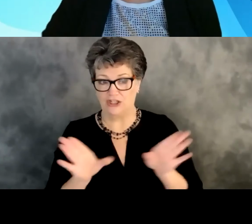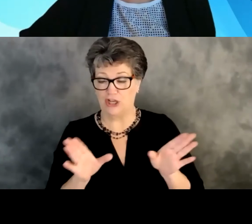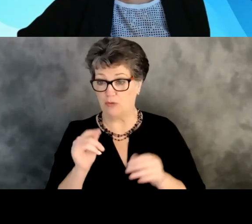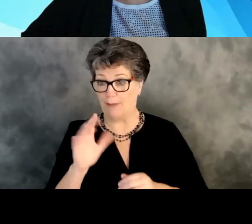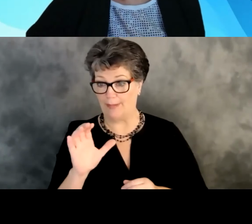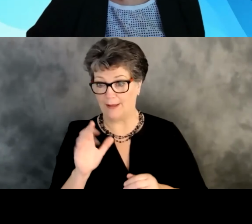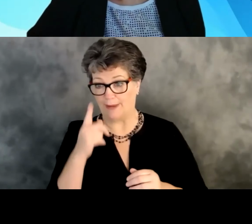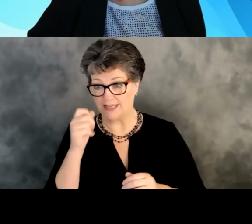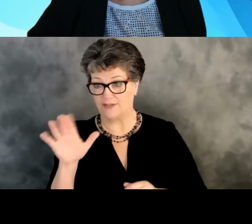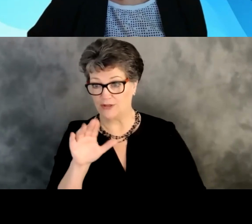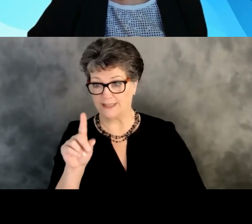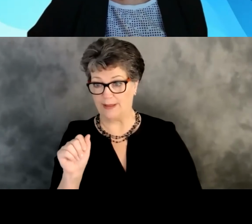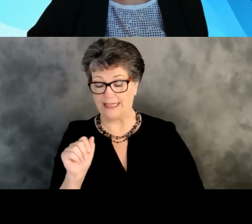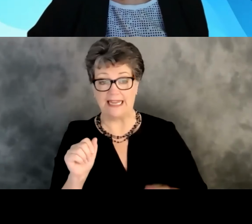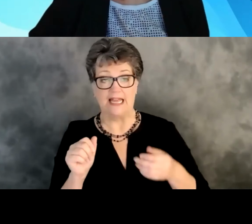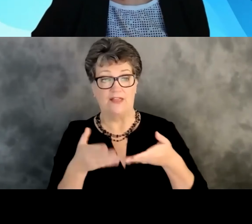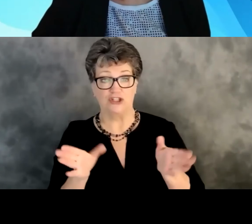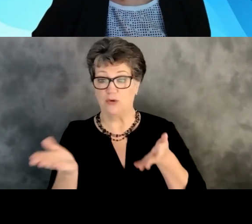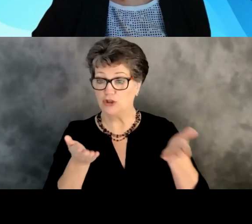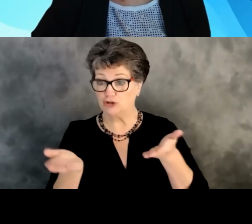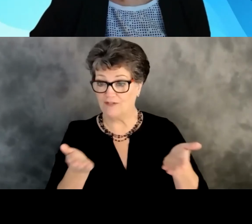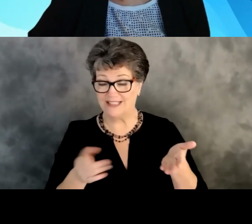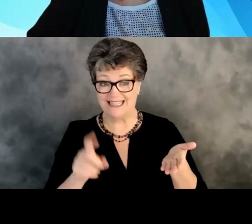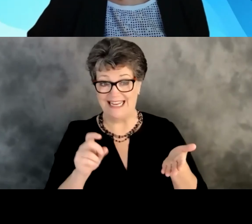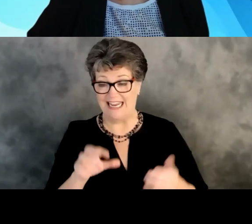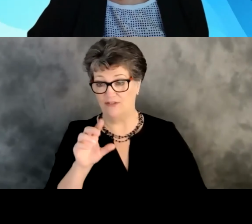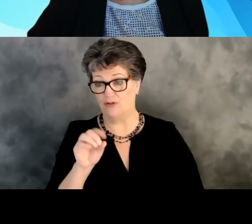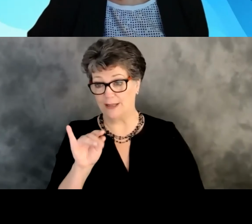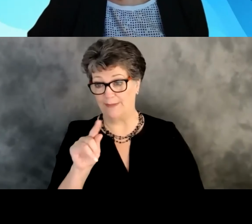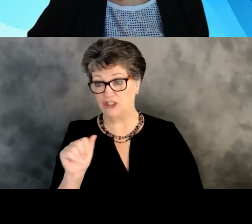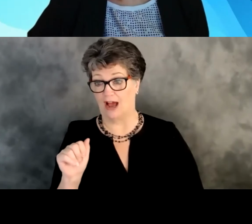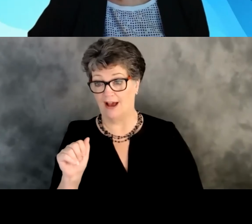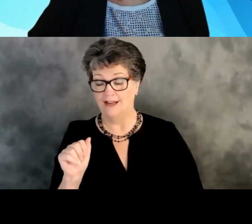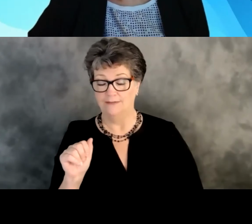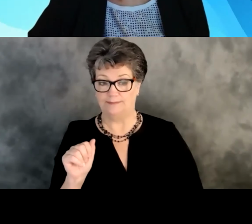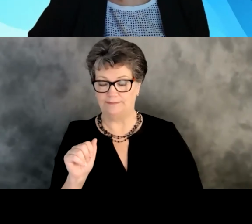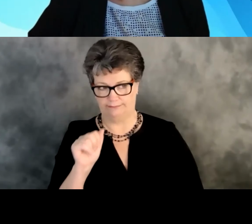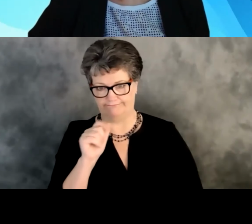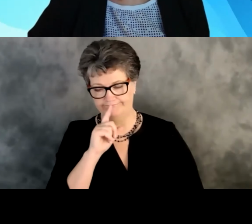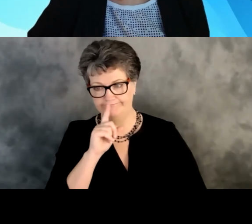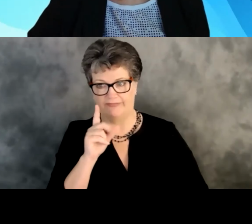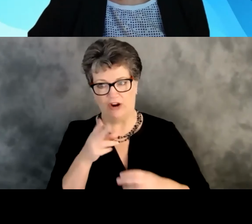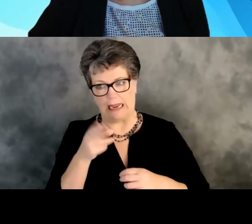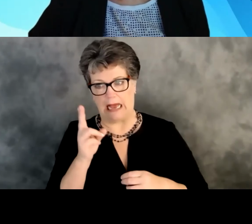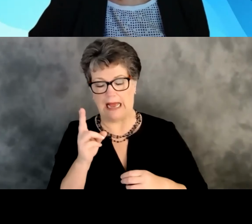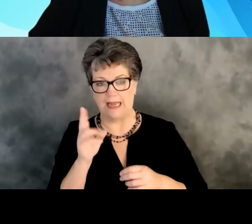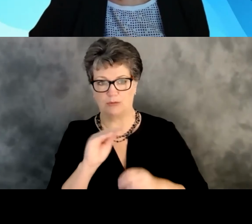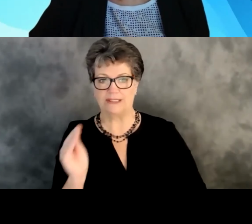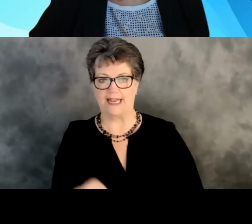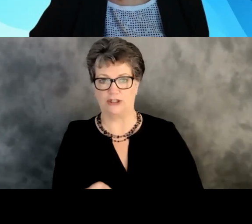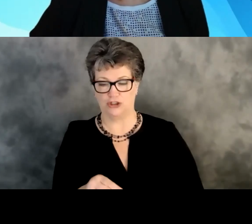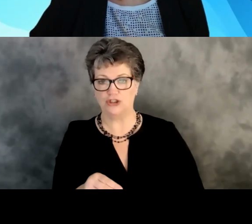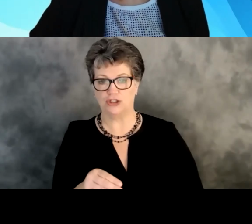the services that they need for dementia, which they have a very high percentage